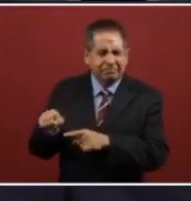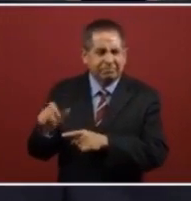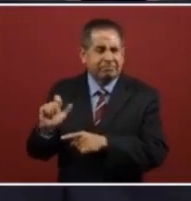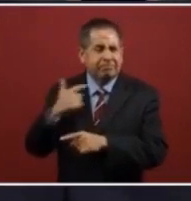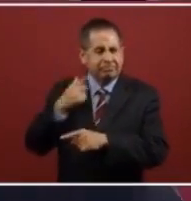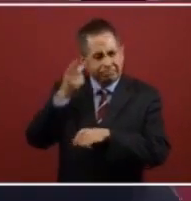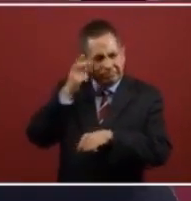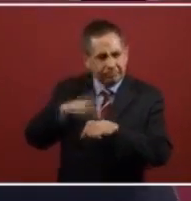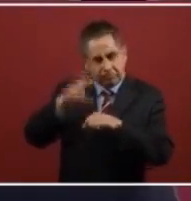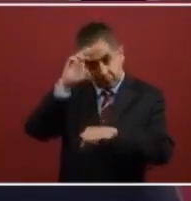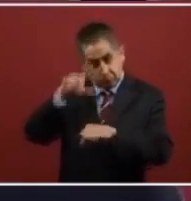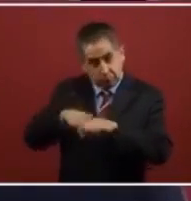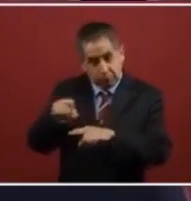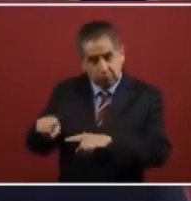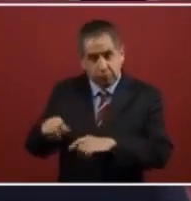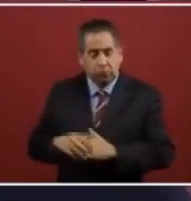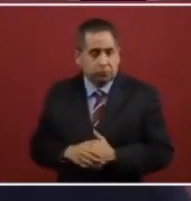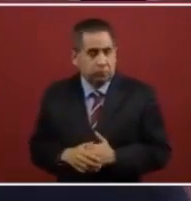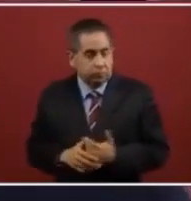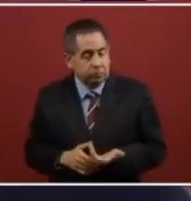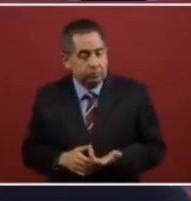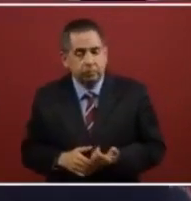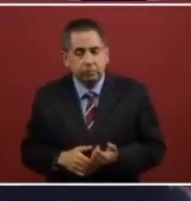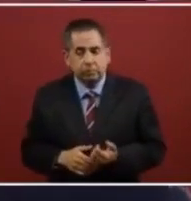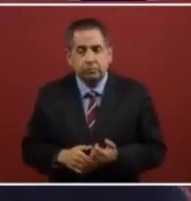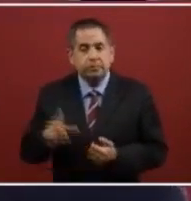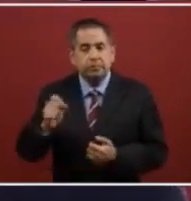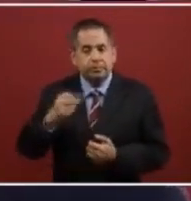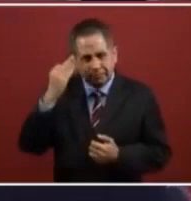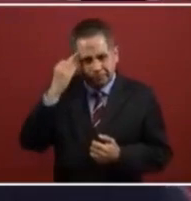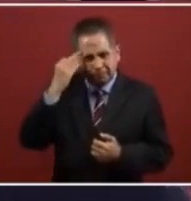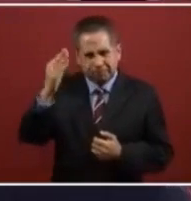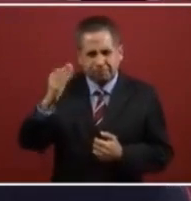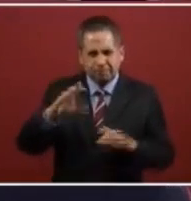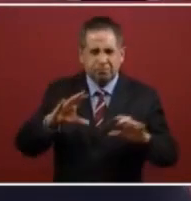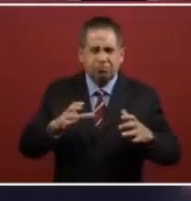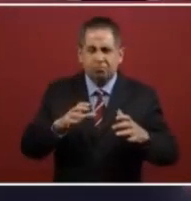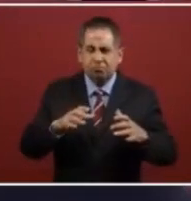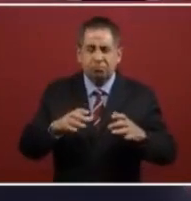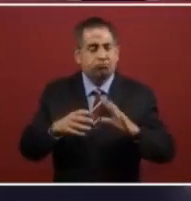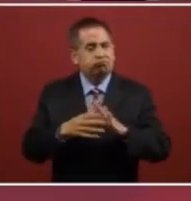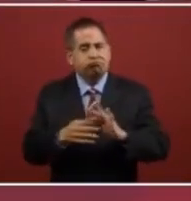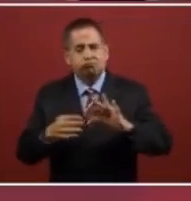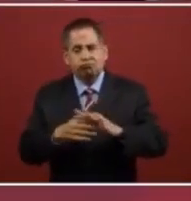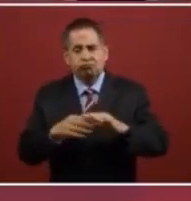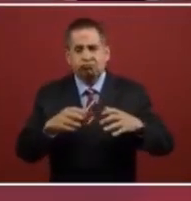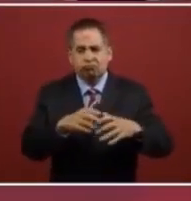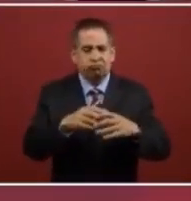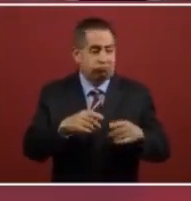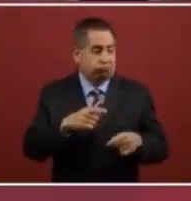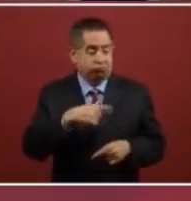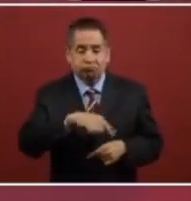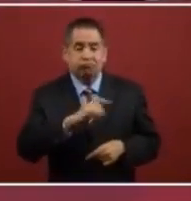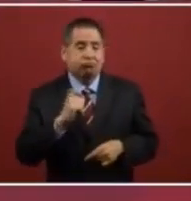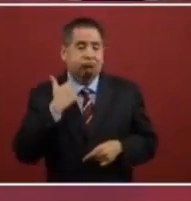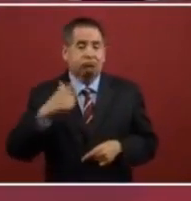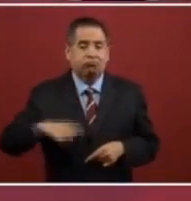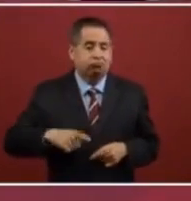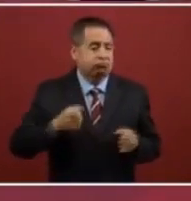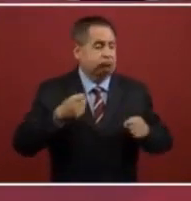know, y era la época del apogeo it was autoritario. in